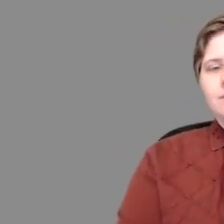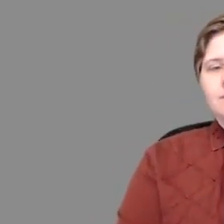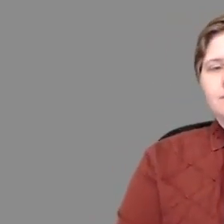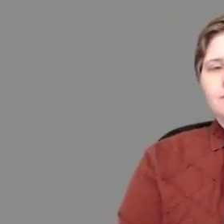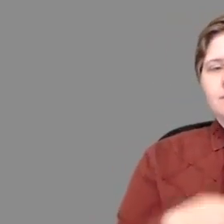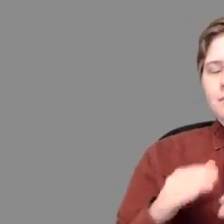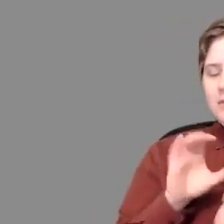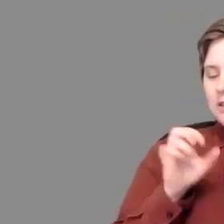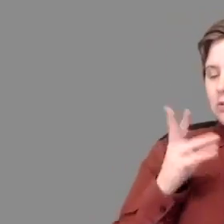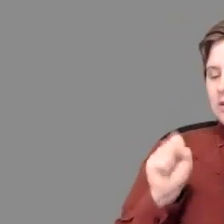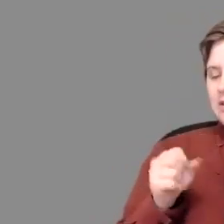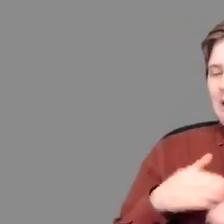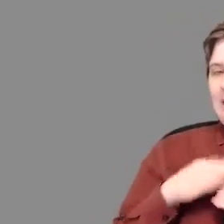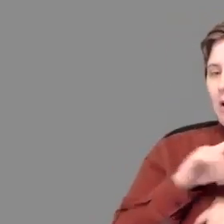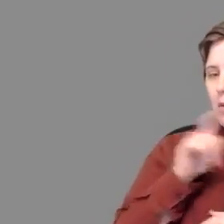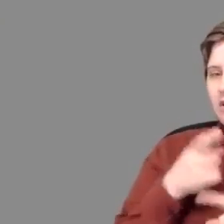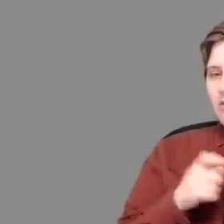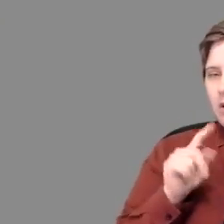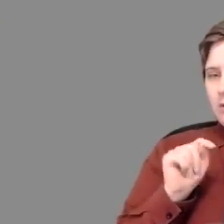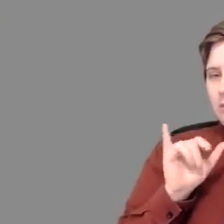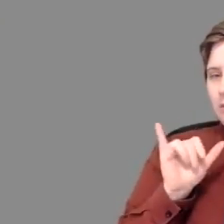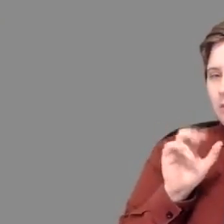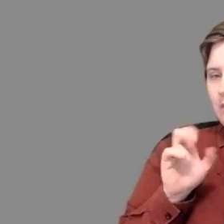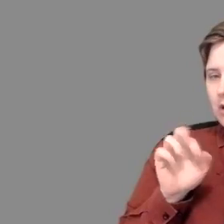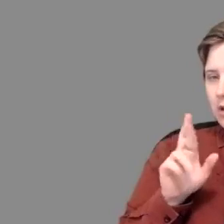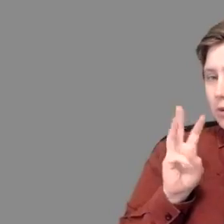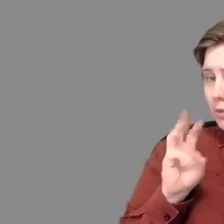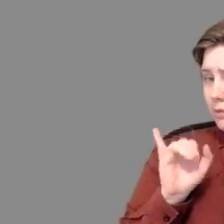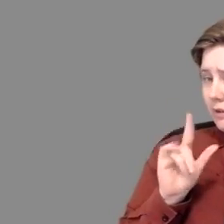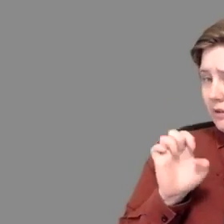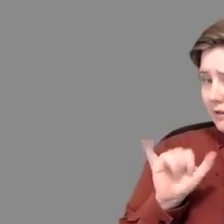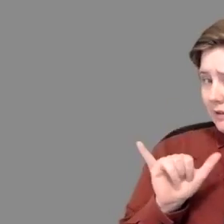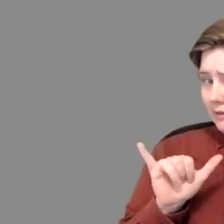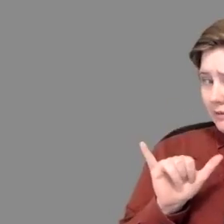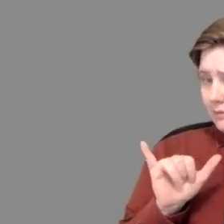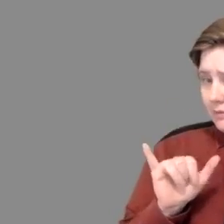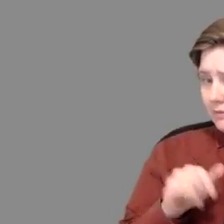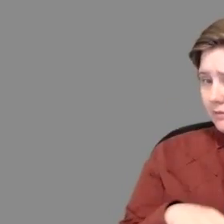Next question from Tyler Wiley.